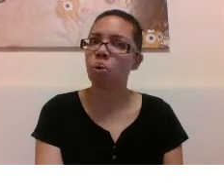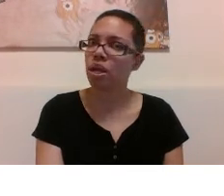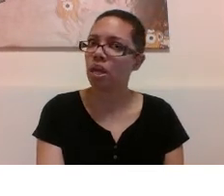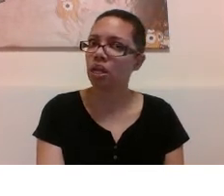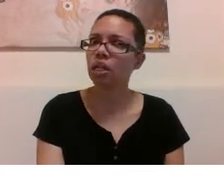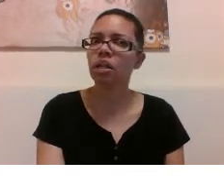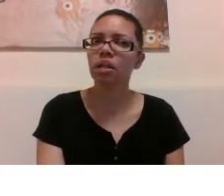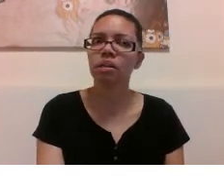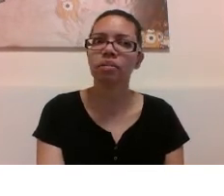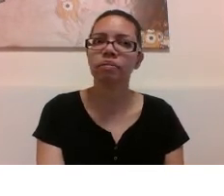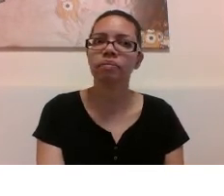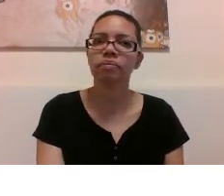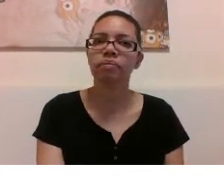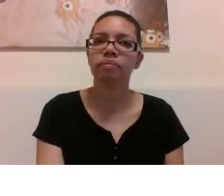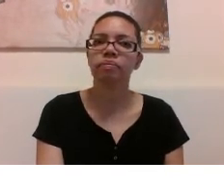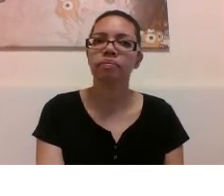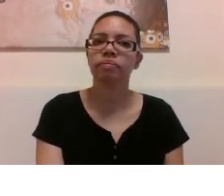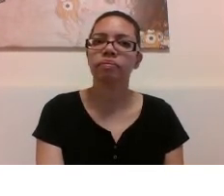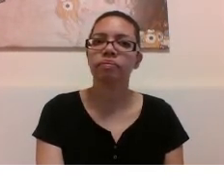A wheel?